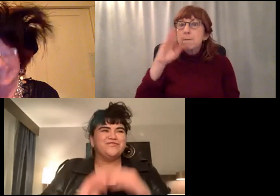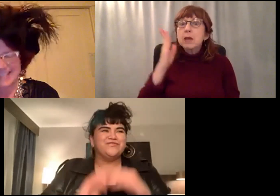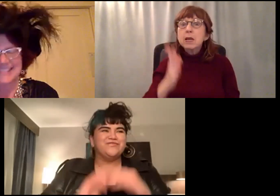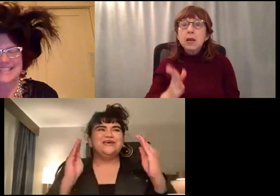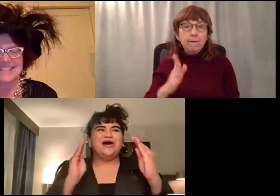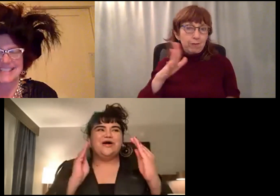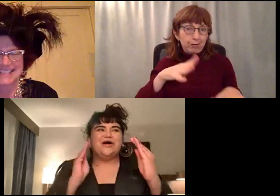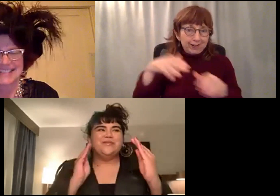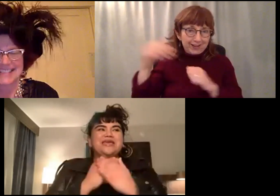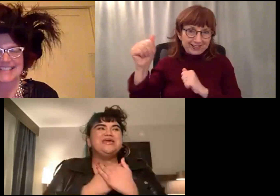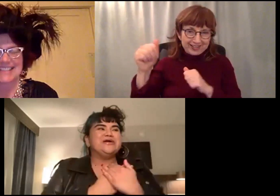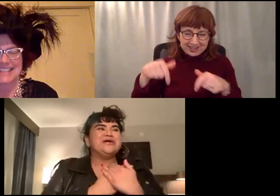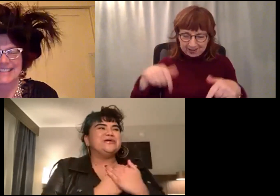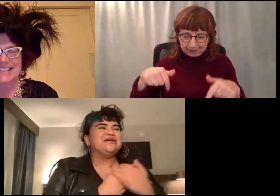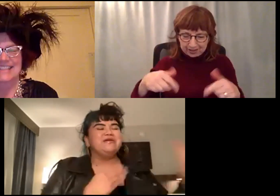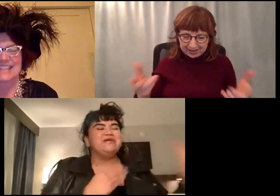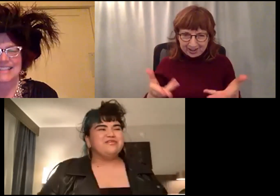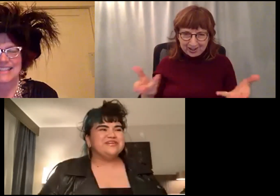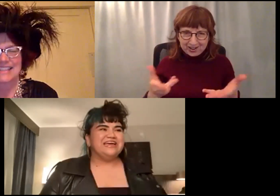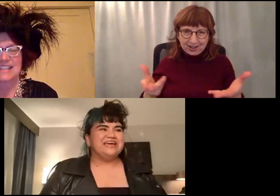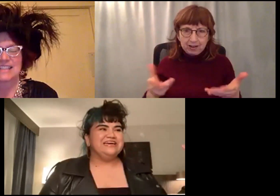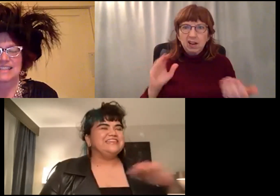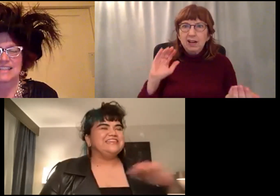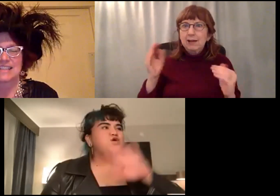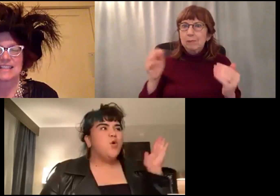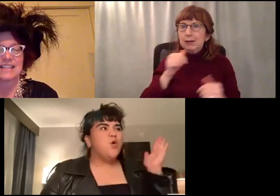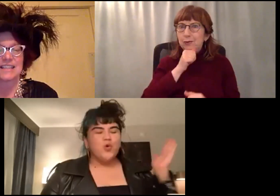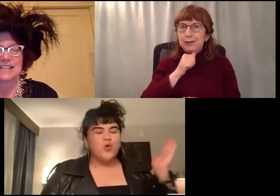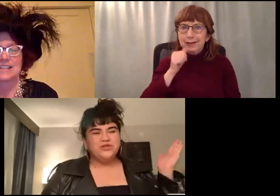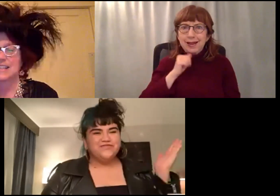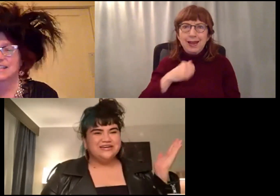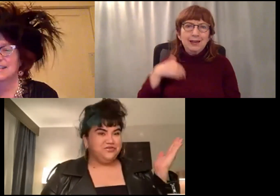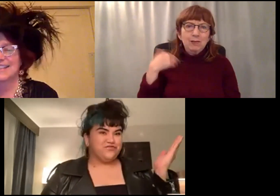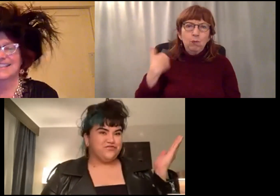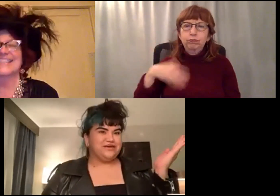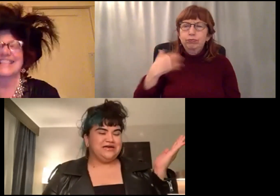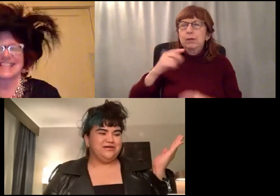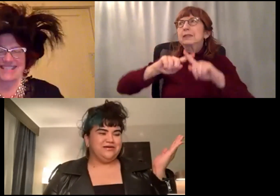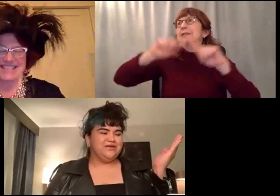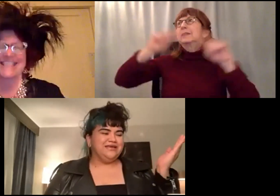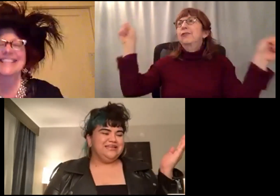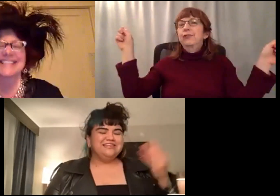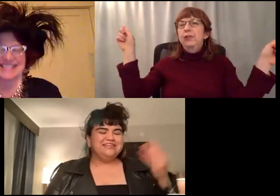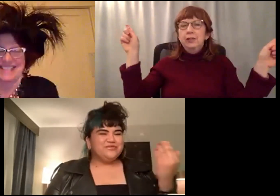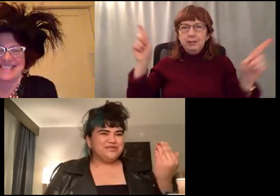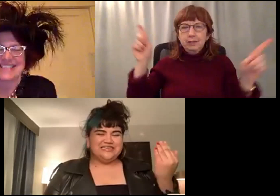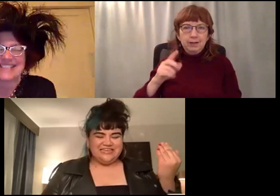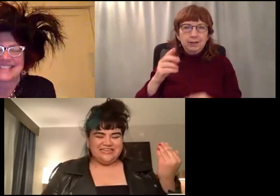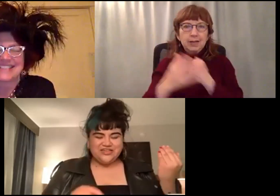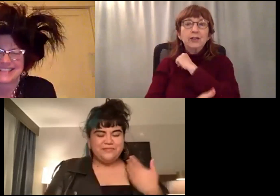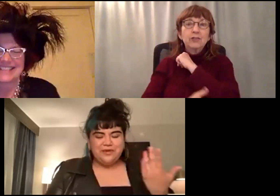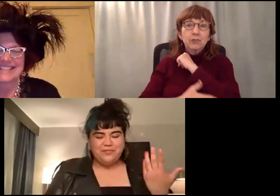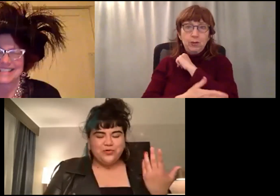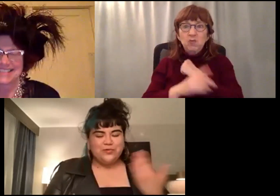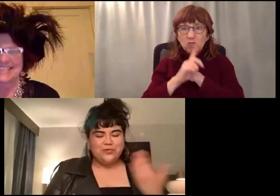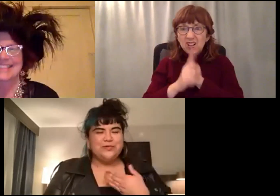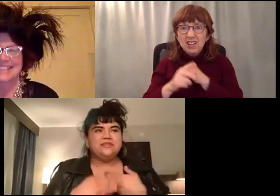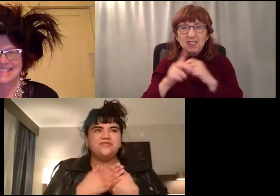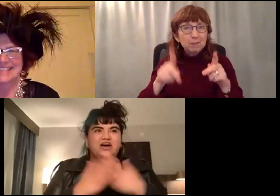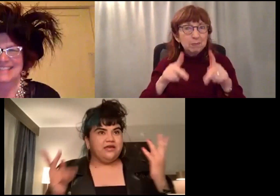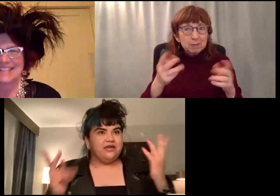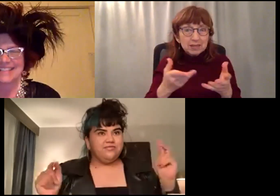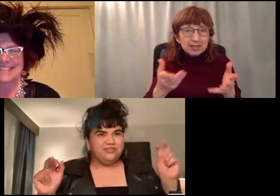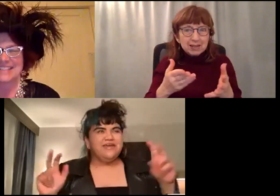leave. Being here compared to Atlanta, it's like a whole different country. Literally, just the people,